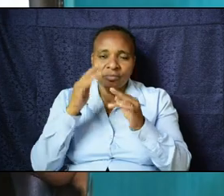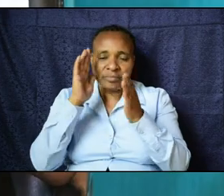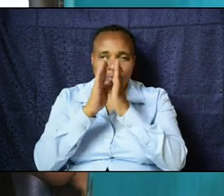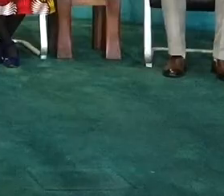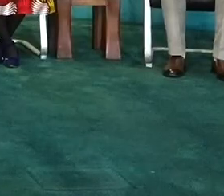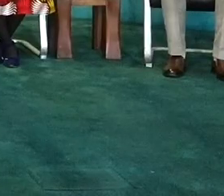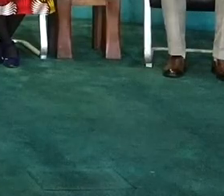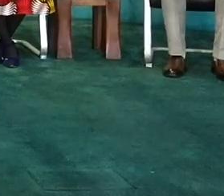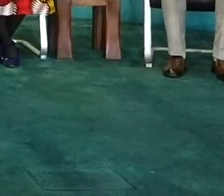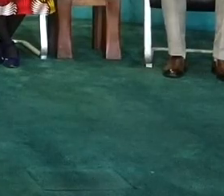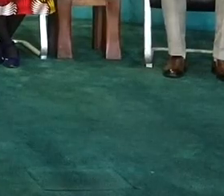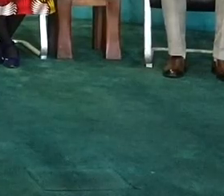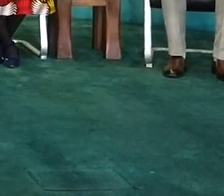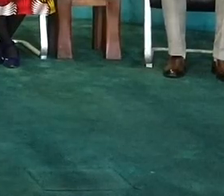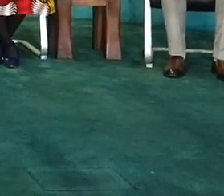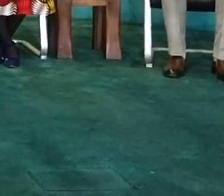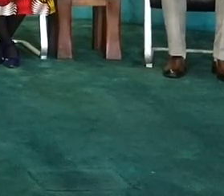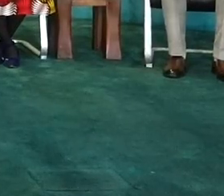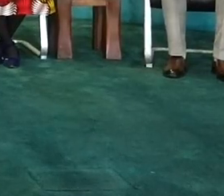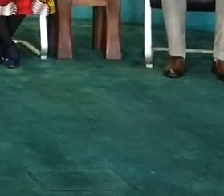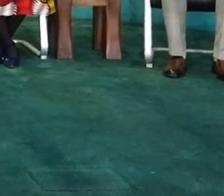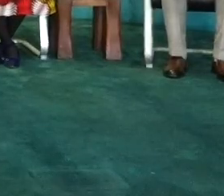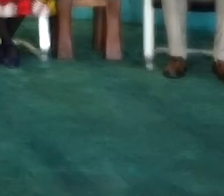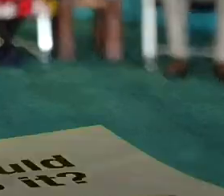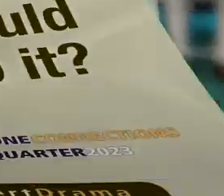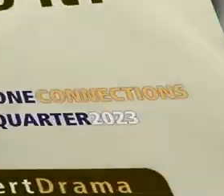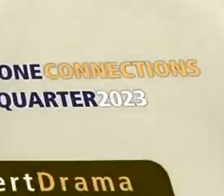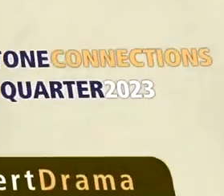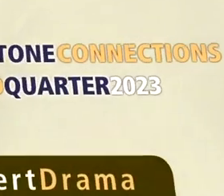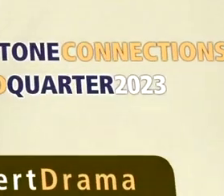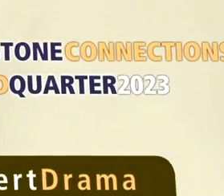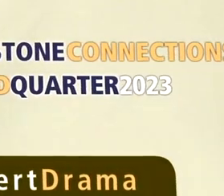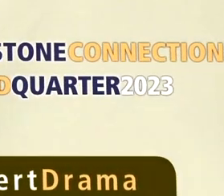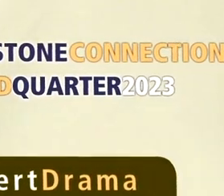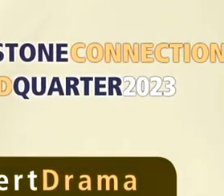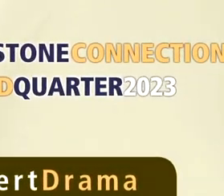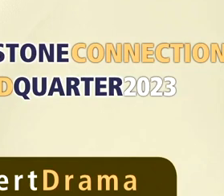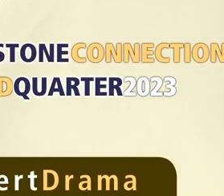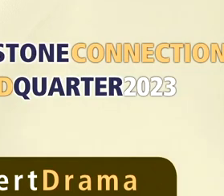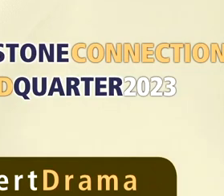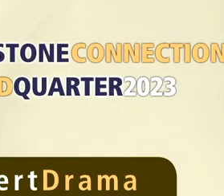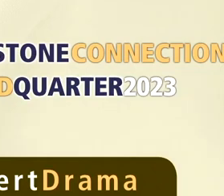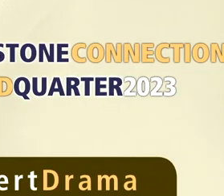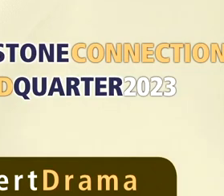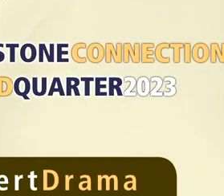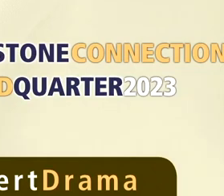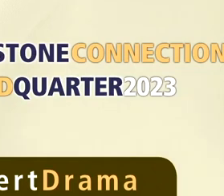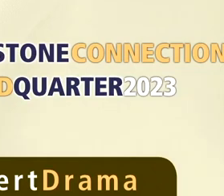believe. Amen. Amen.